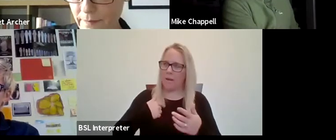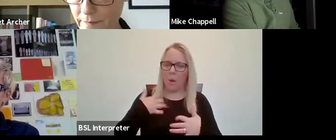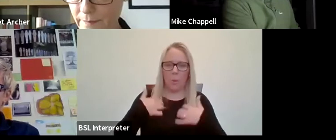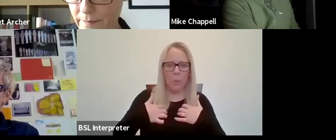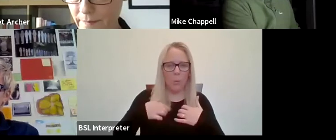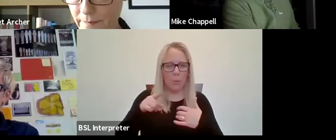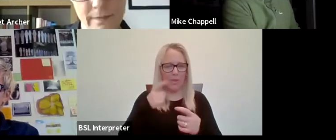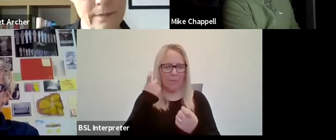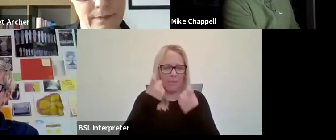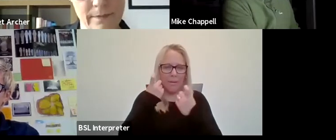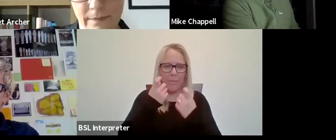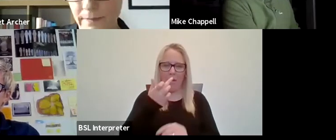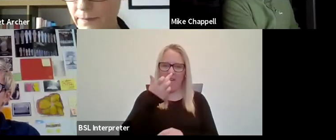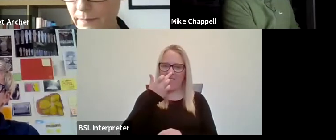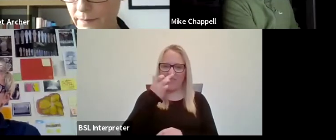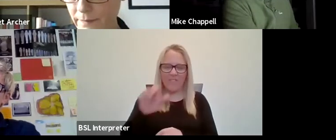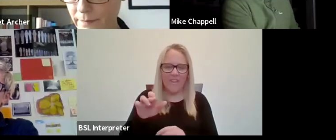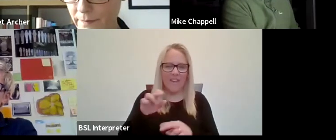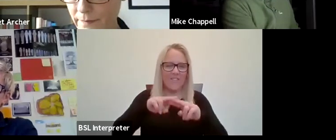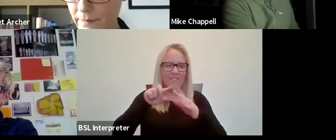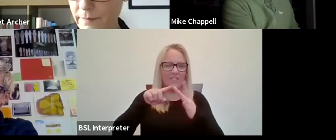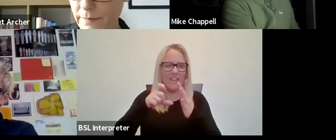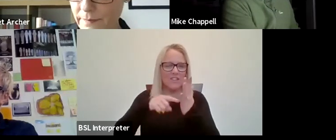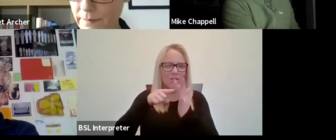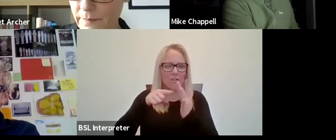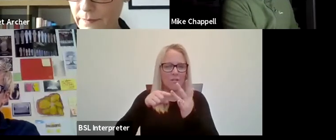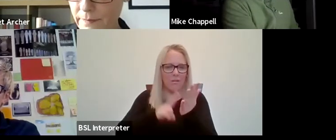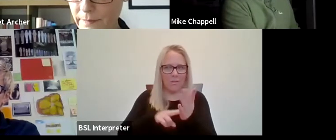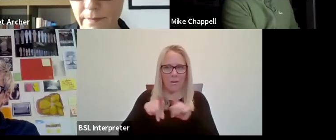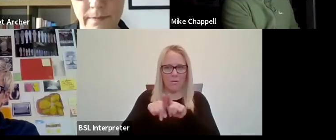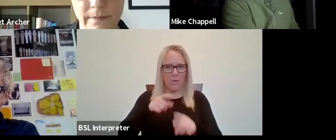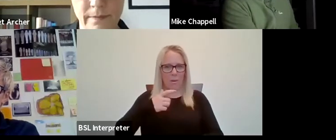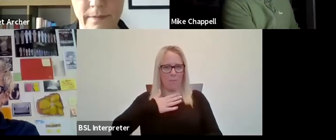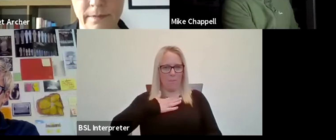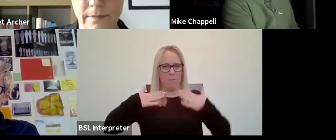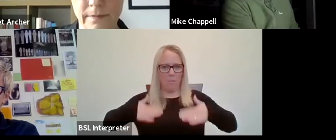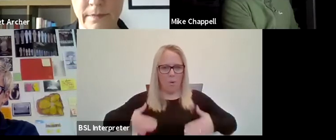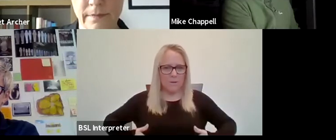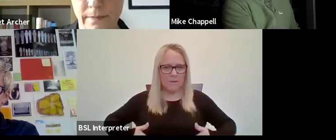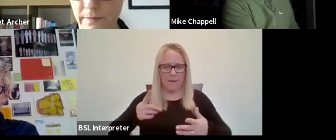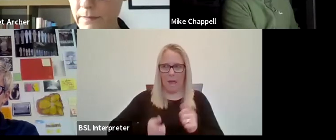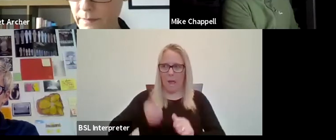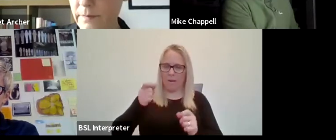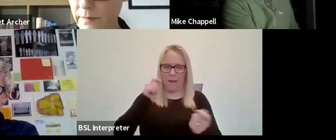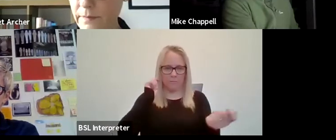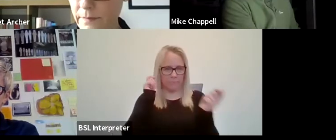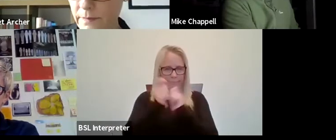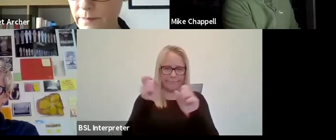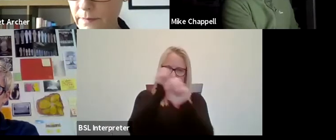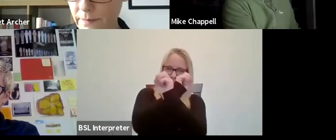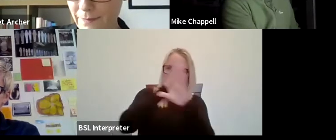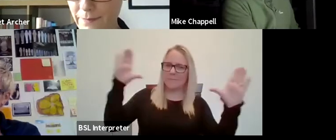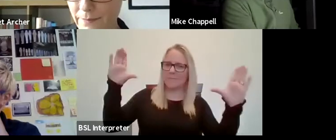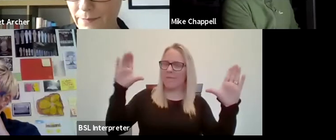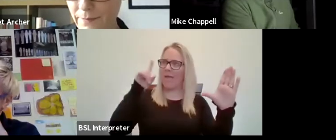of speculation about the body and how I could reimagine what we see or think about the body beyond the likeness